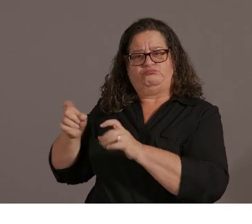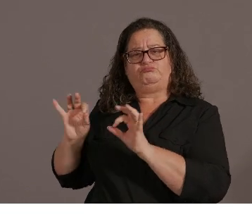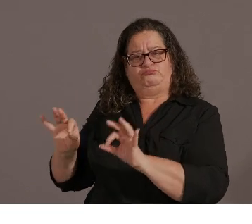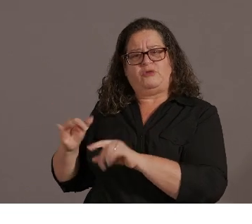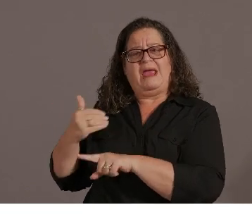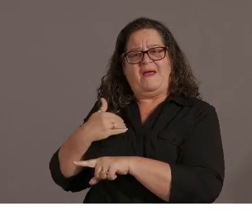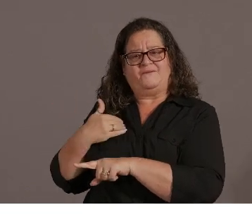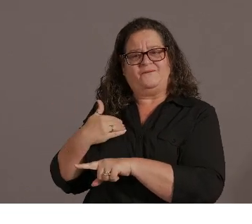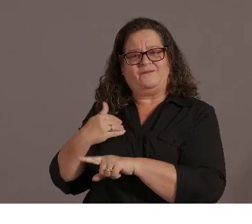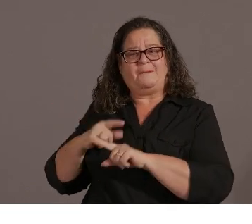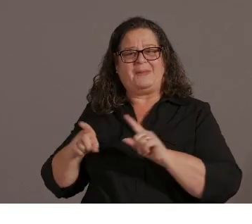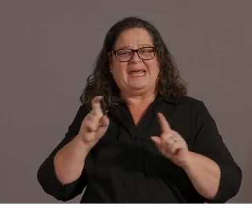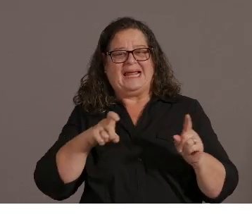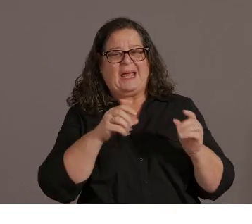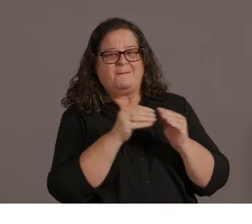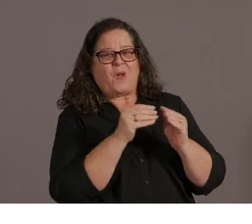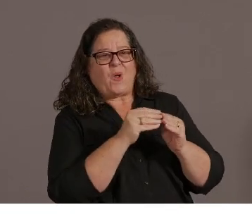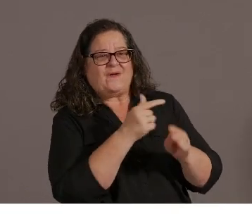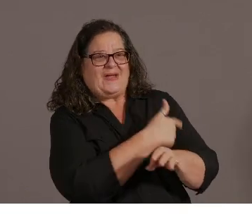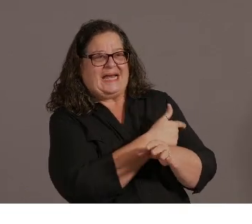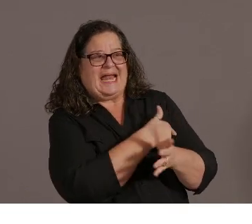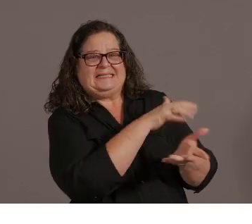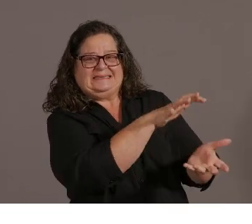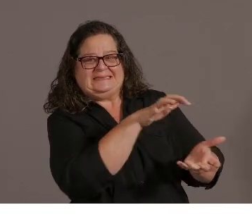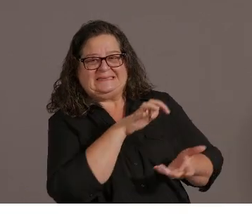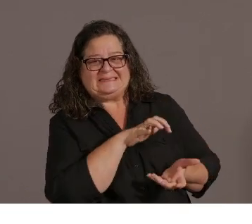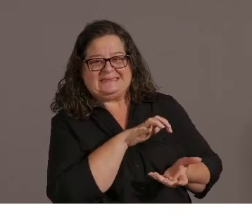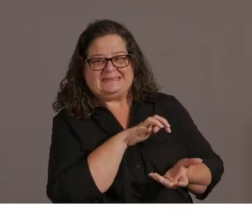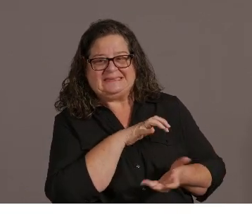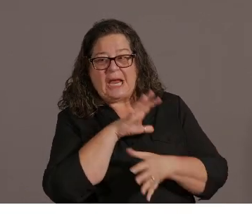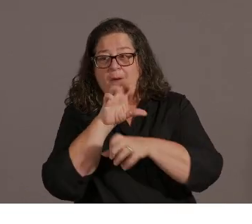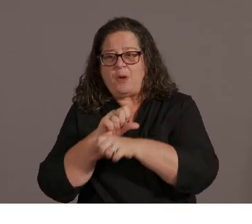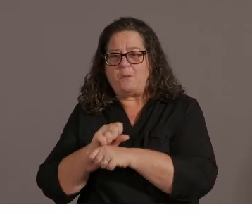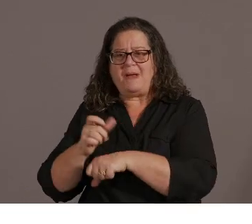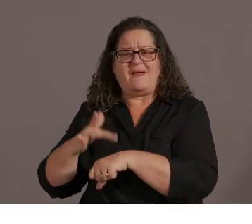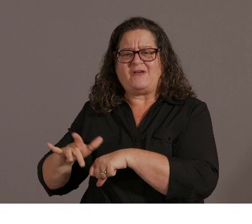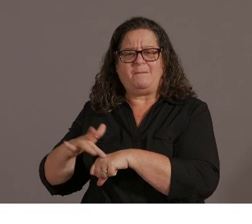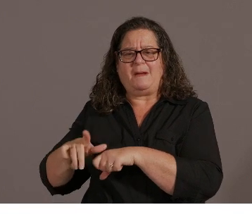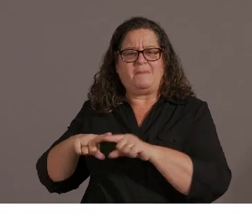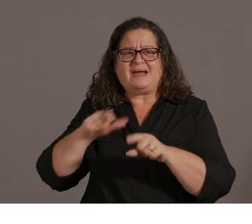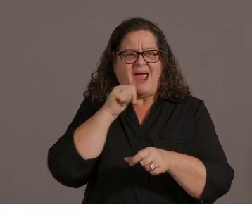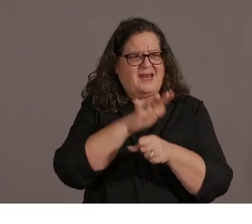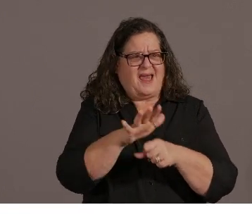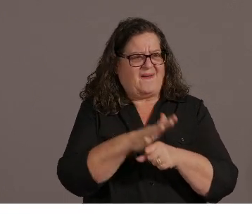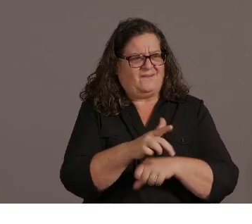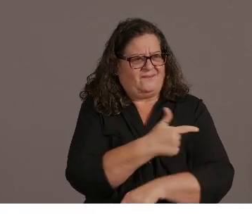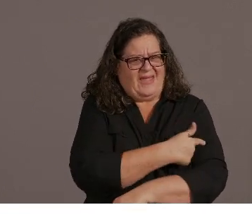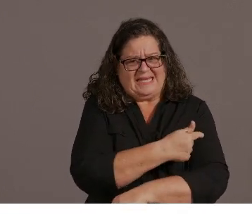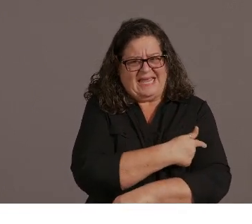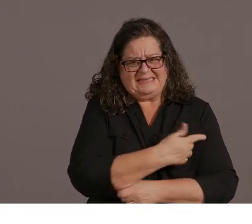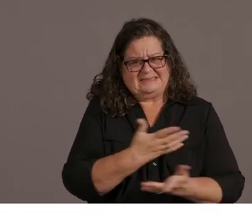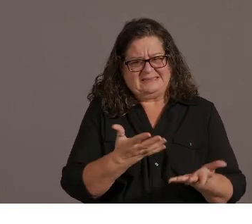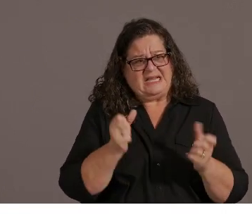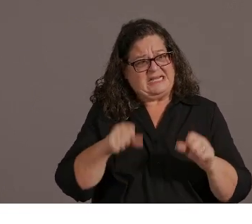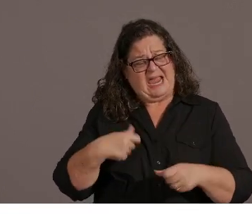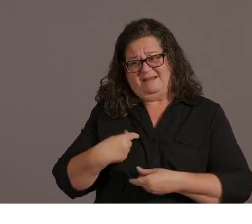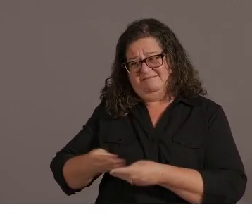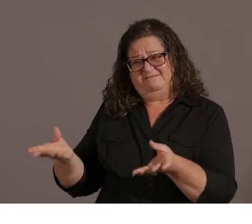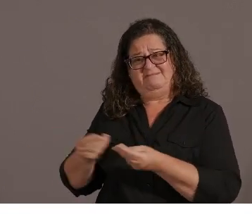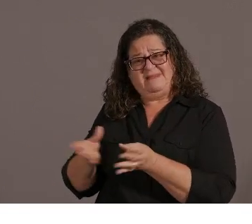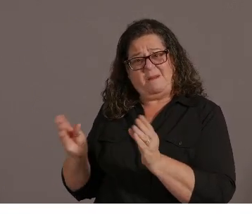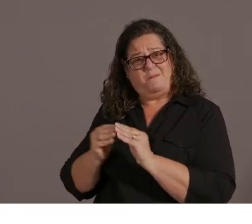have a current unmet need of about 35,500 doses that we could administer each day if we just